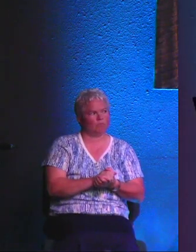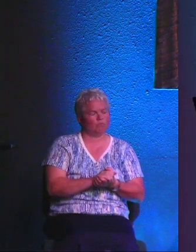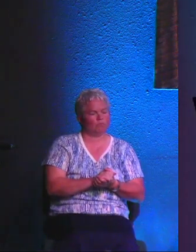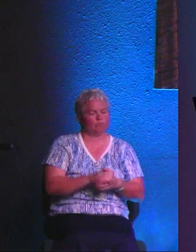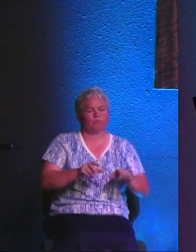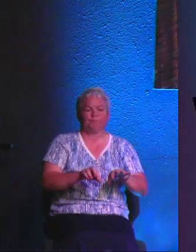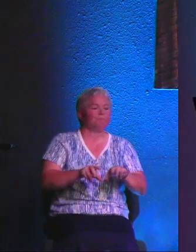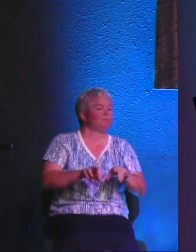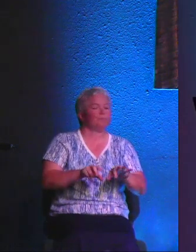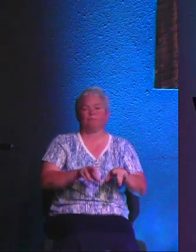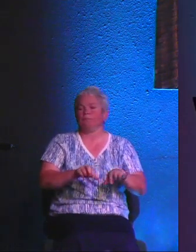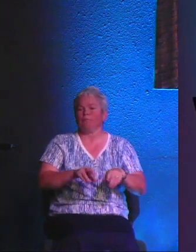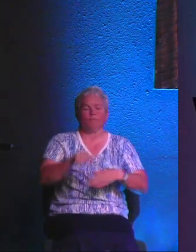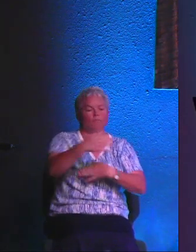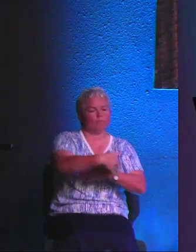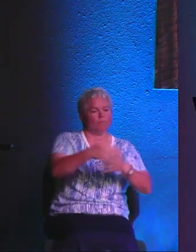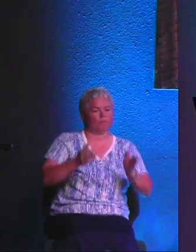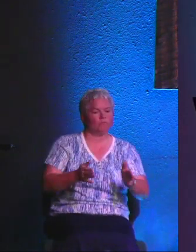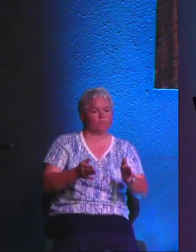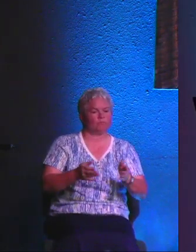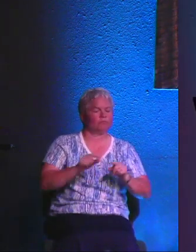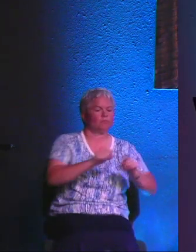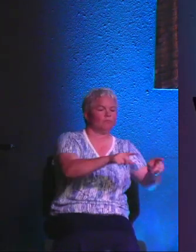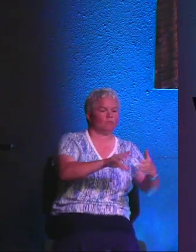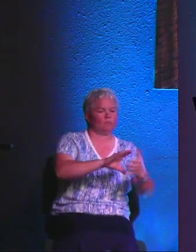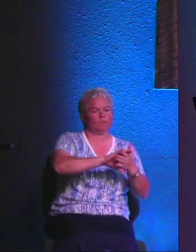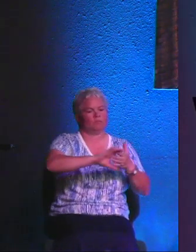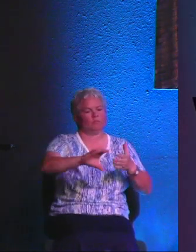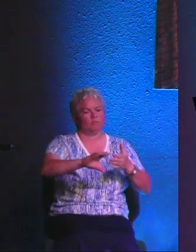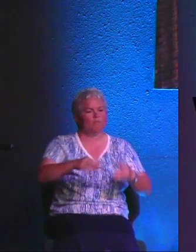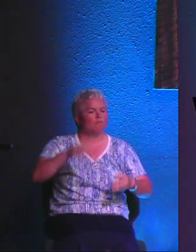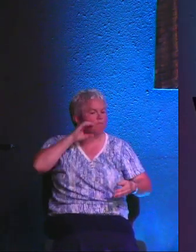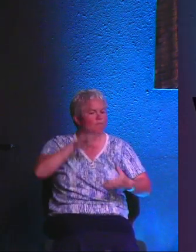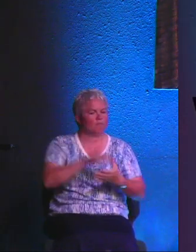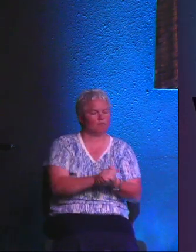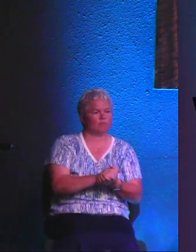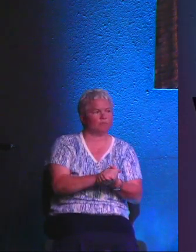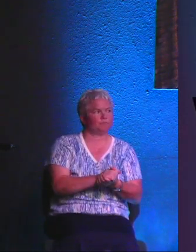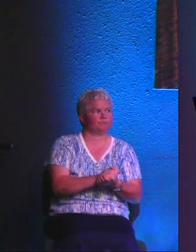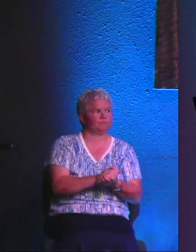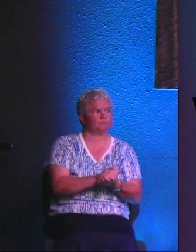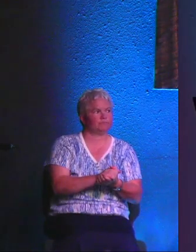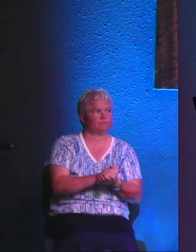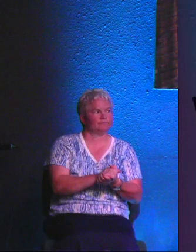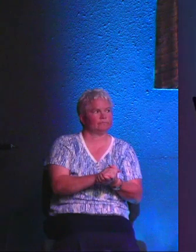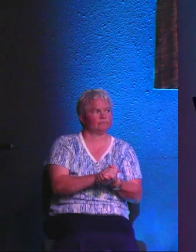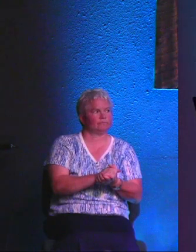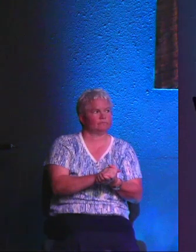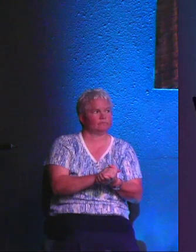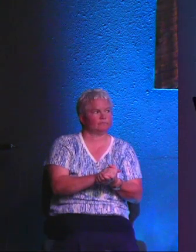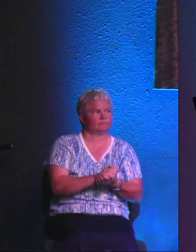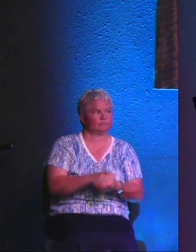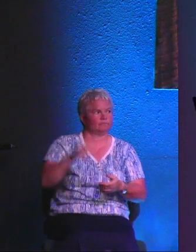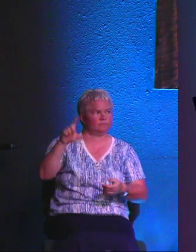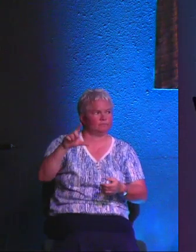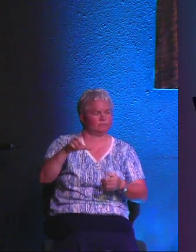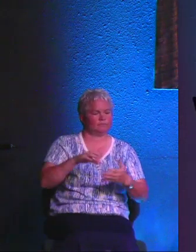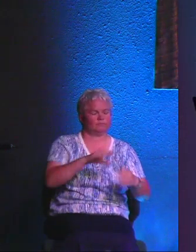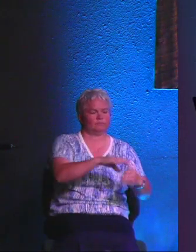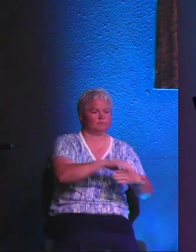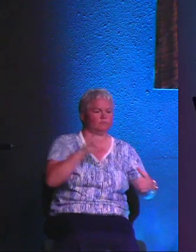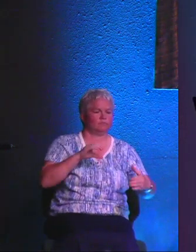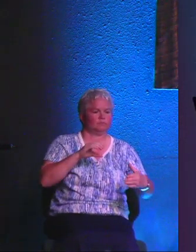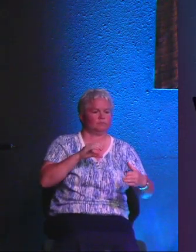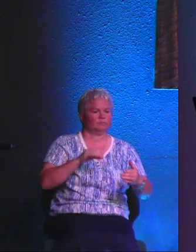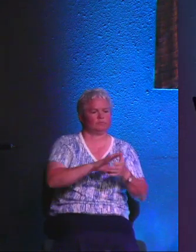There was a computer in his room, so he decided to send an email to his wife. However, he accidentally left out one letter in